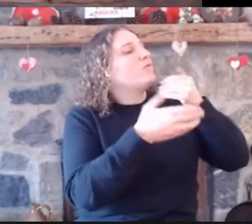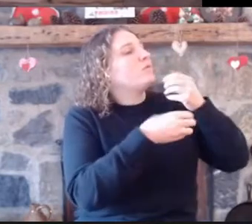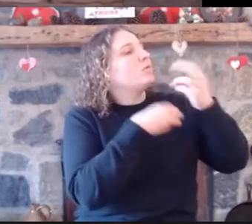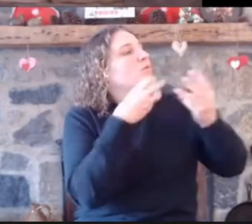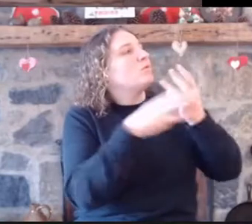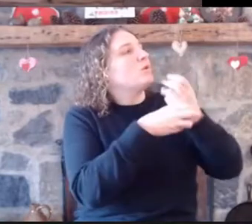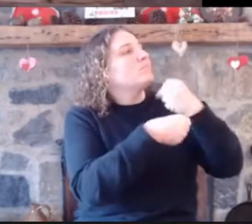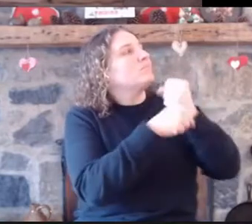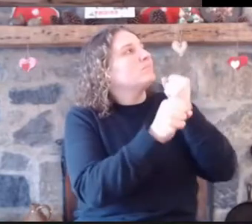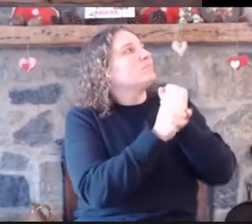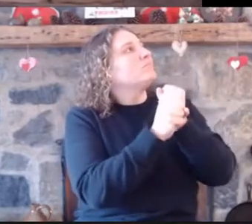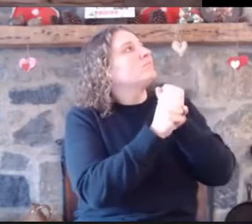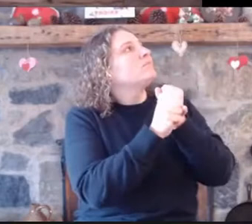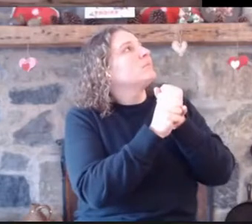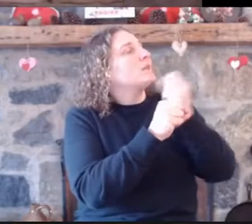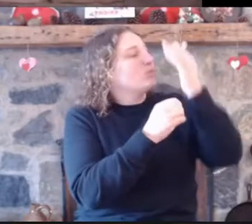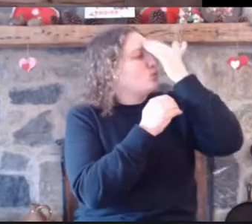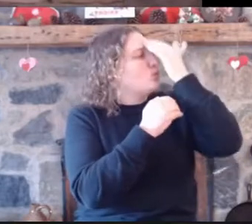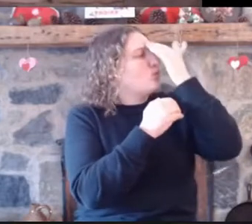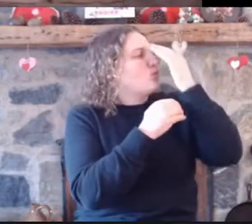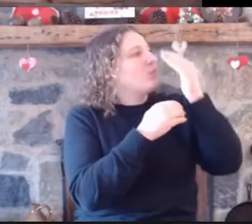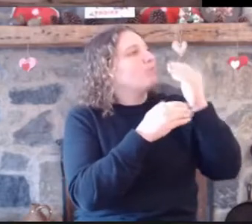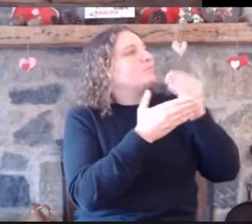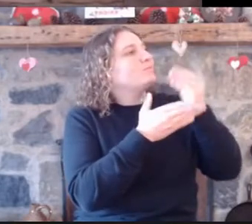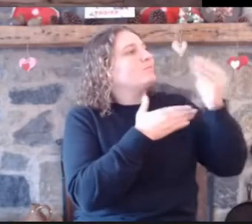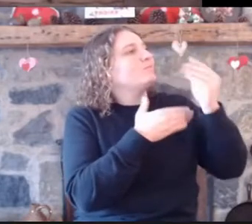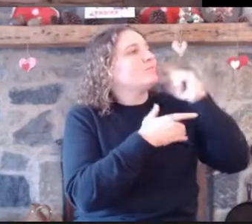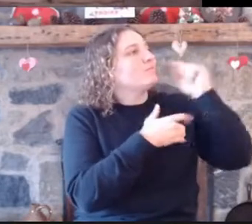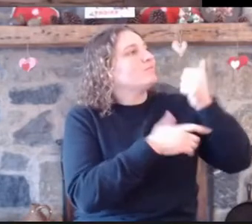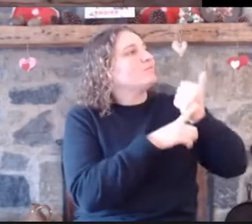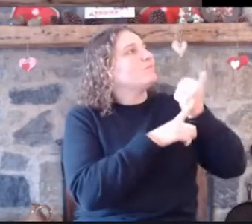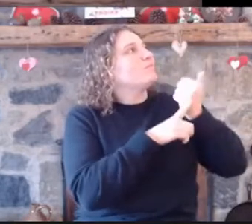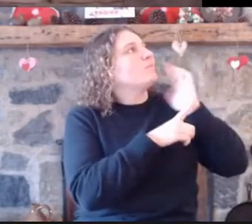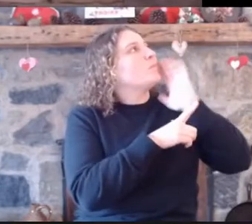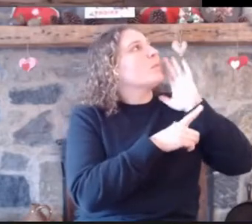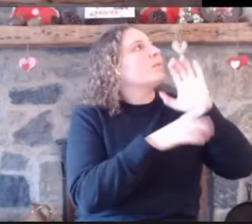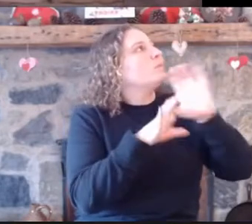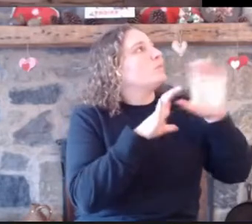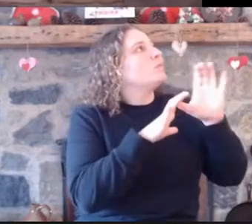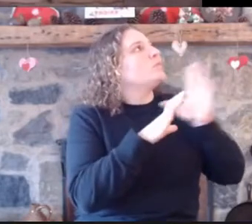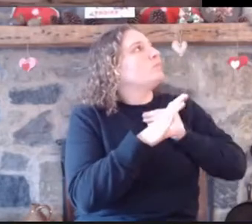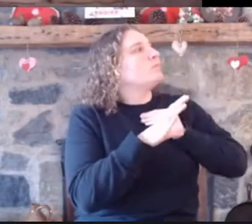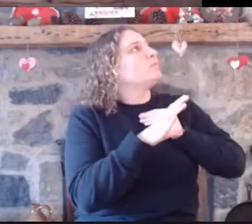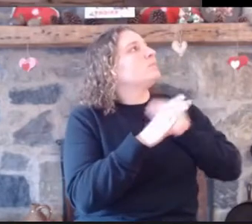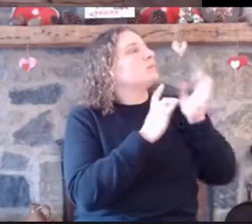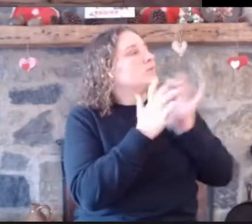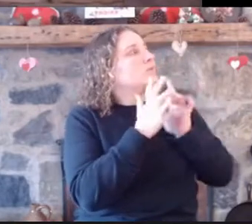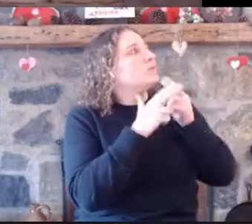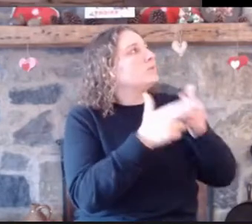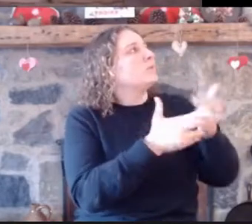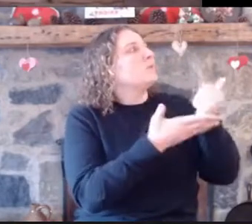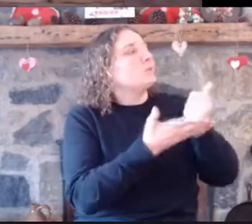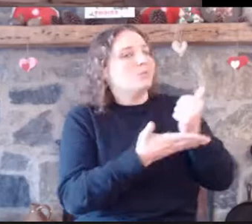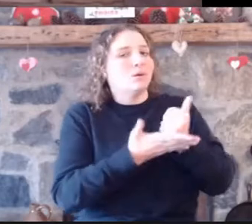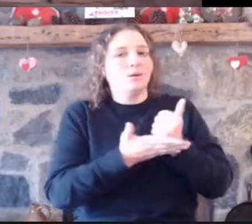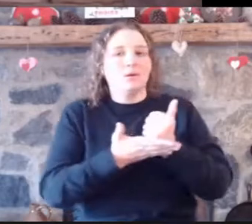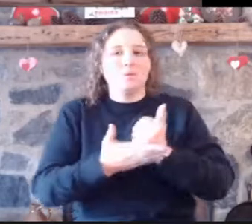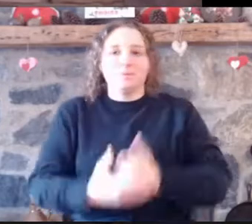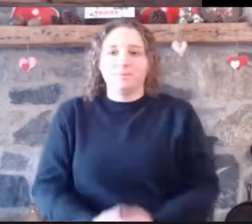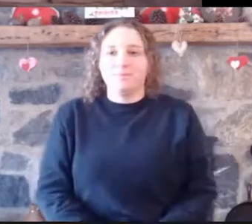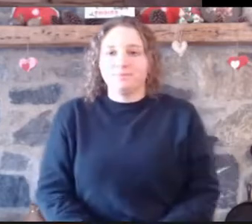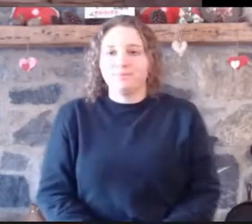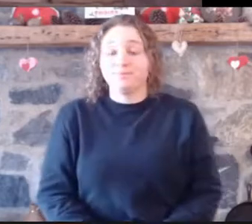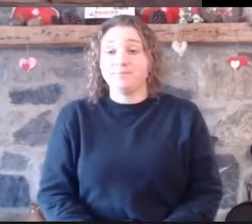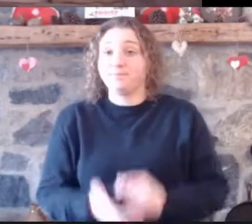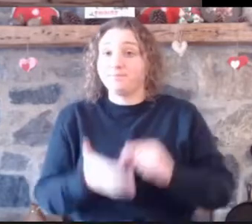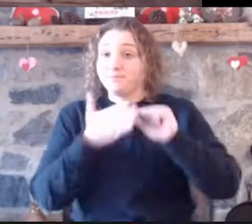thank you for knowing you would have to redeem us to yourself and doing it. In Jesus' name, amen. In